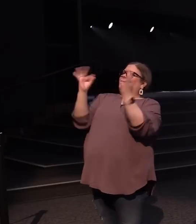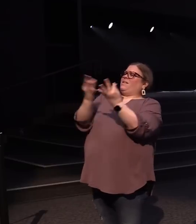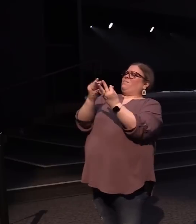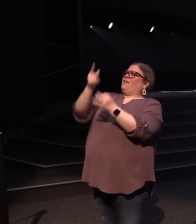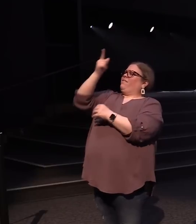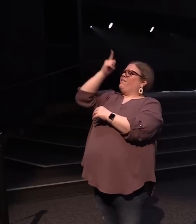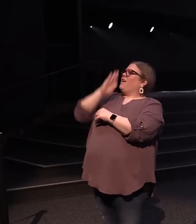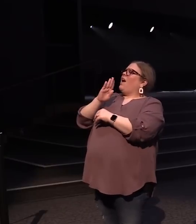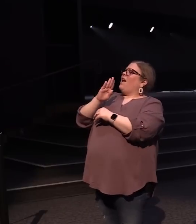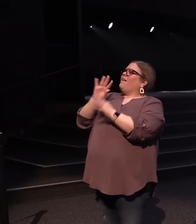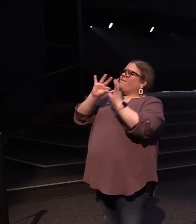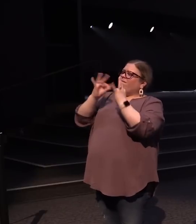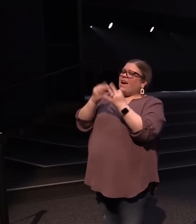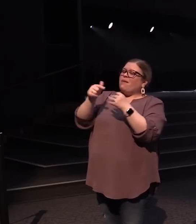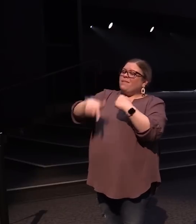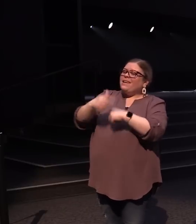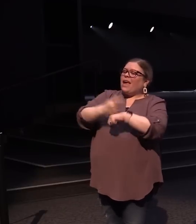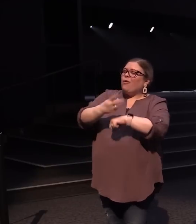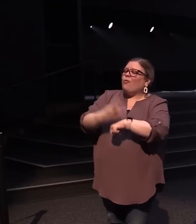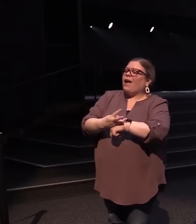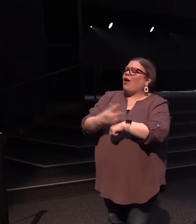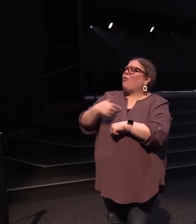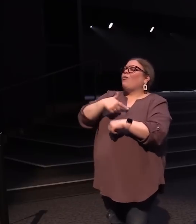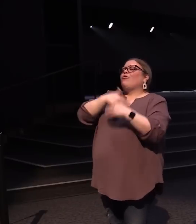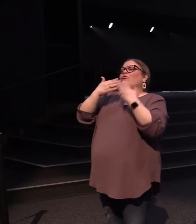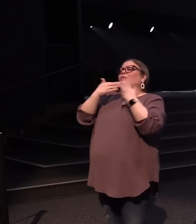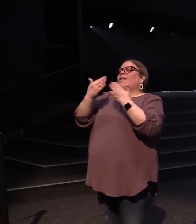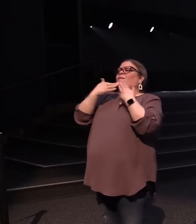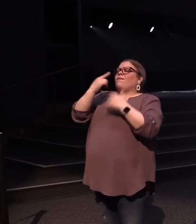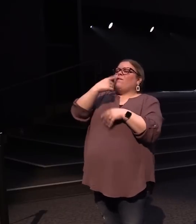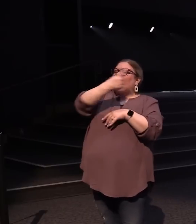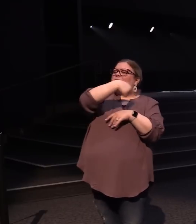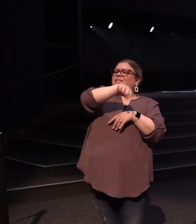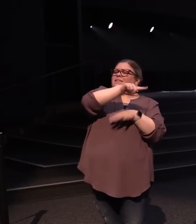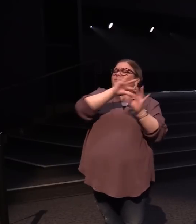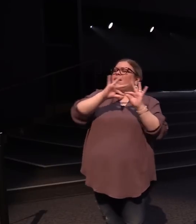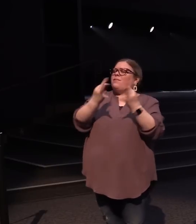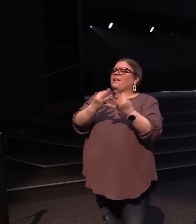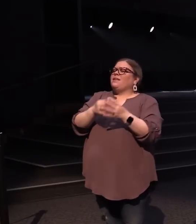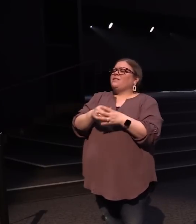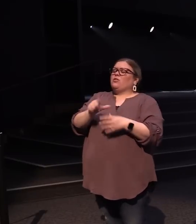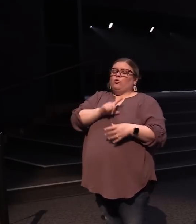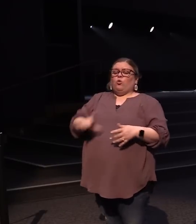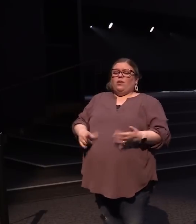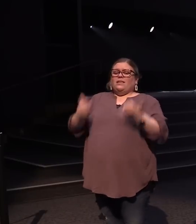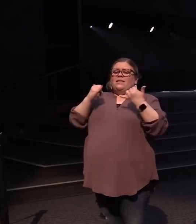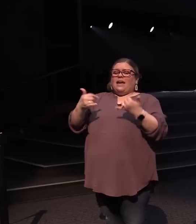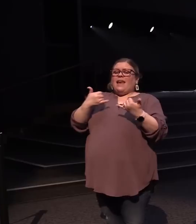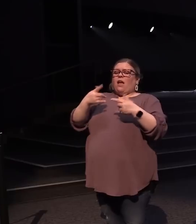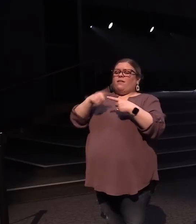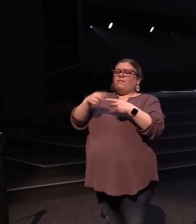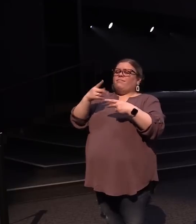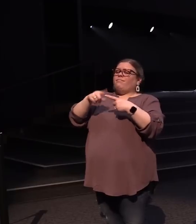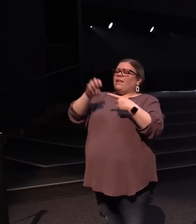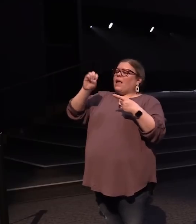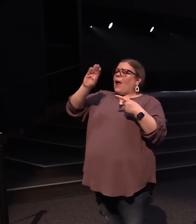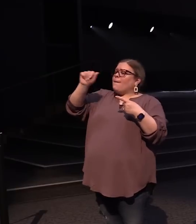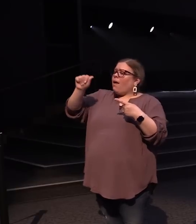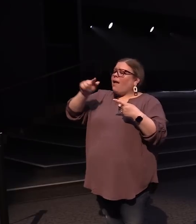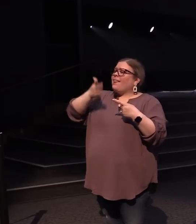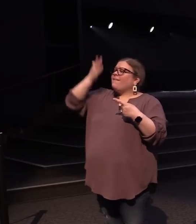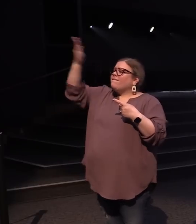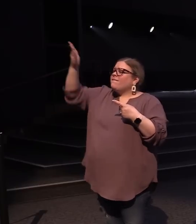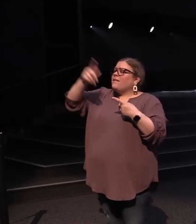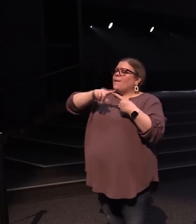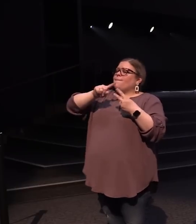family of God and the family of Gateway. We're so grateful for them. Lord, today we lift up Emma to you.